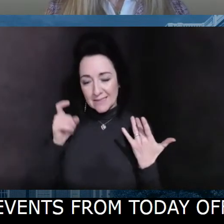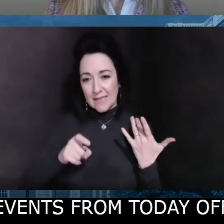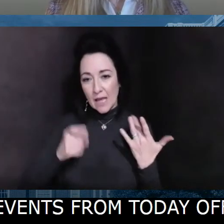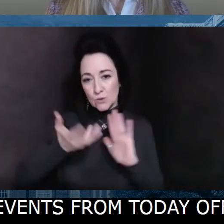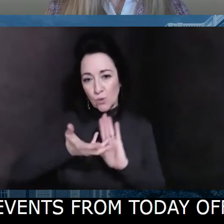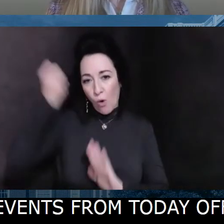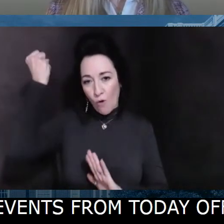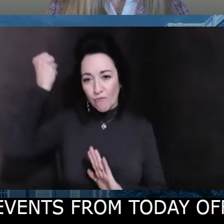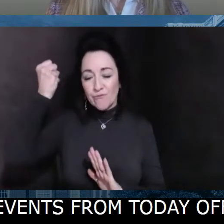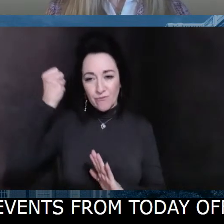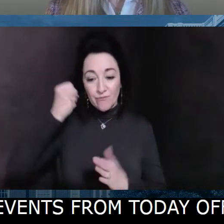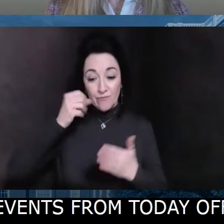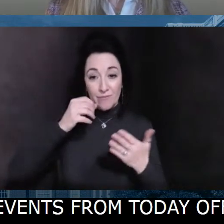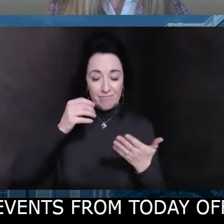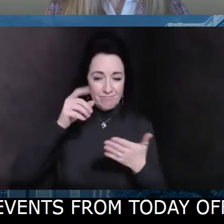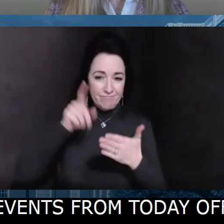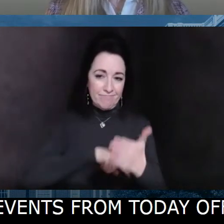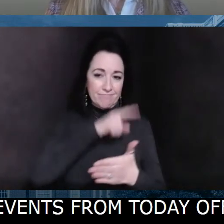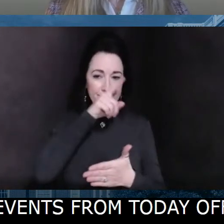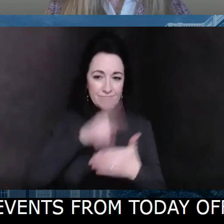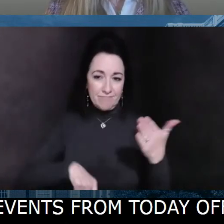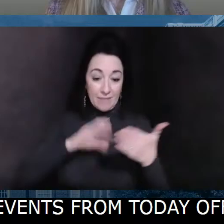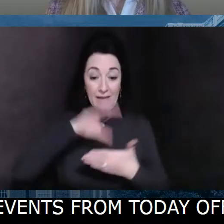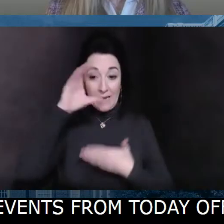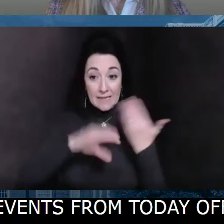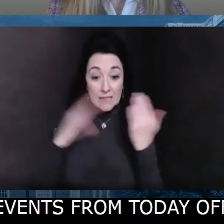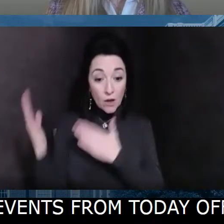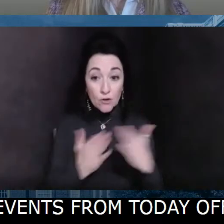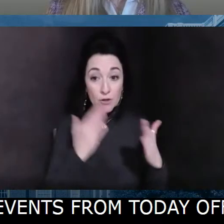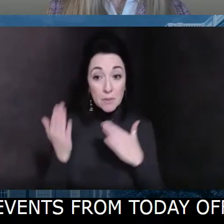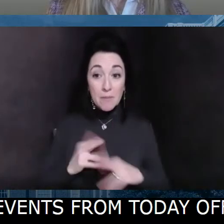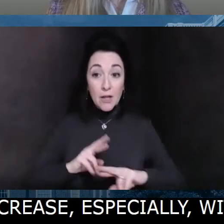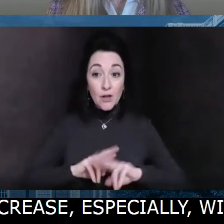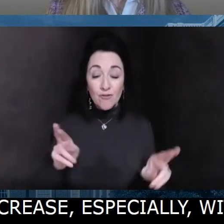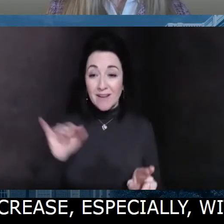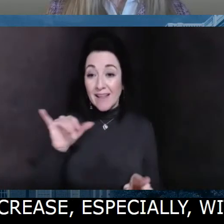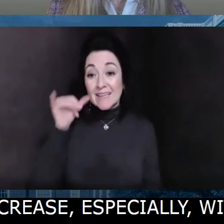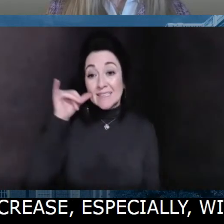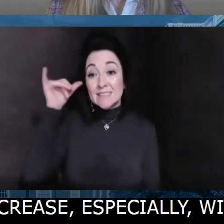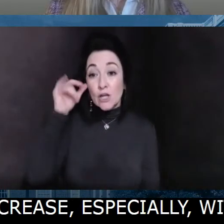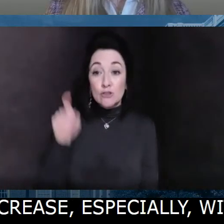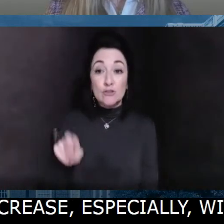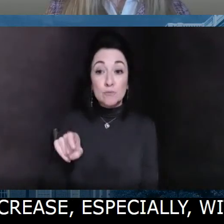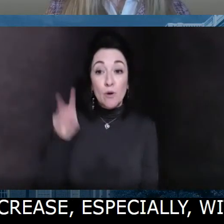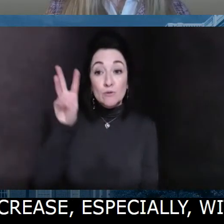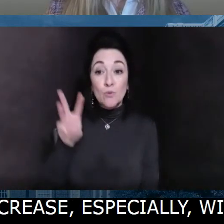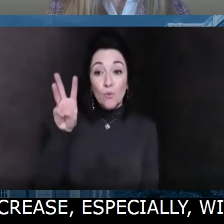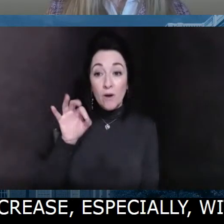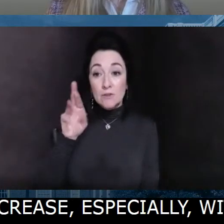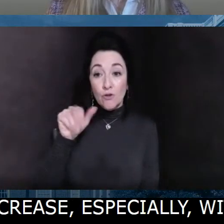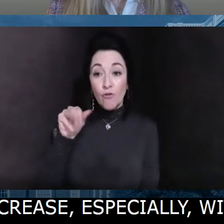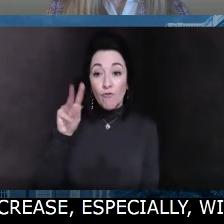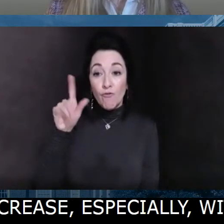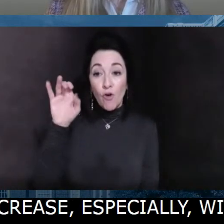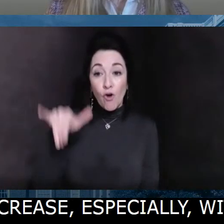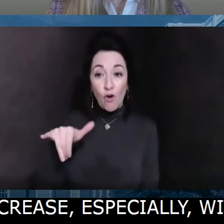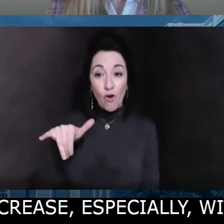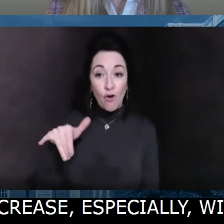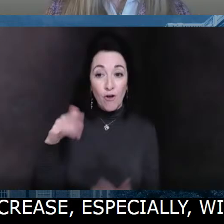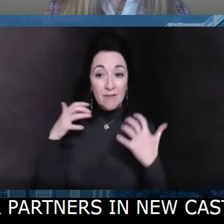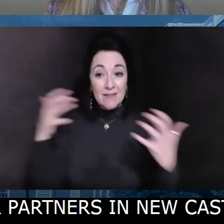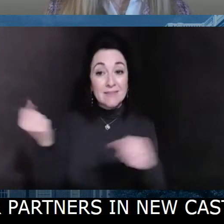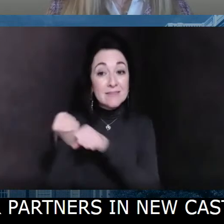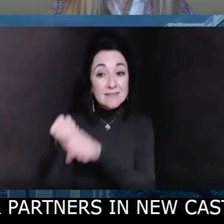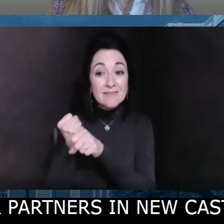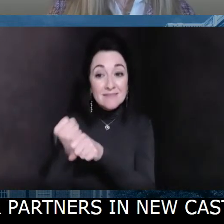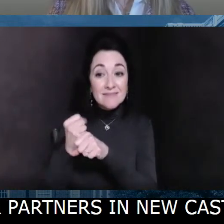work some of our partners in Newcastle County are doing. For example, yesterday was the Frawley Stadium event that brings in a few thousand people over the course of a few hours to be tested.